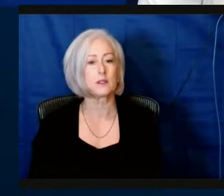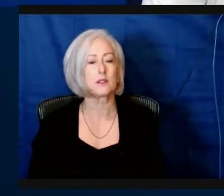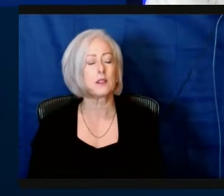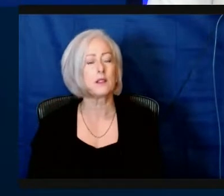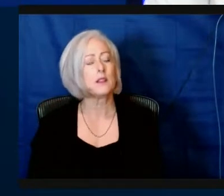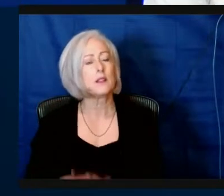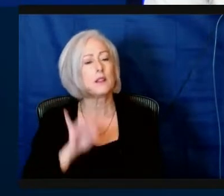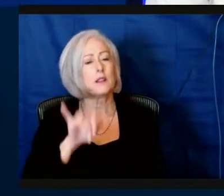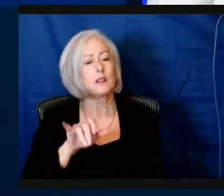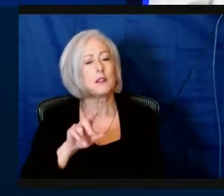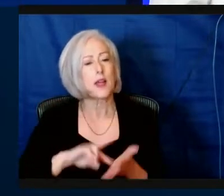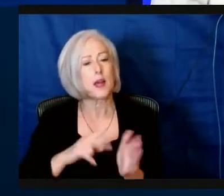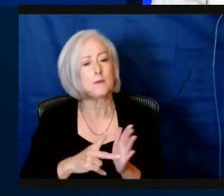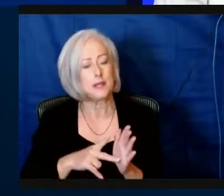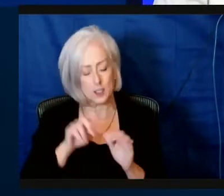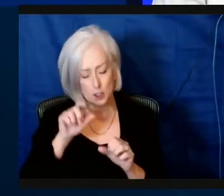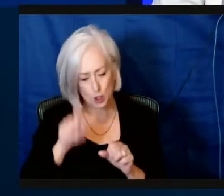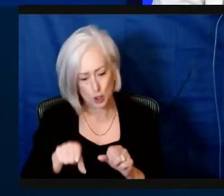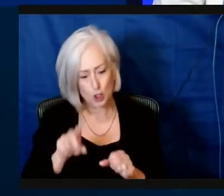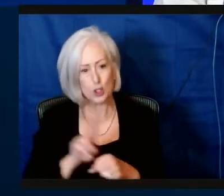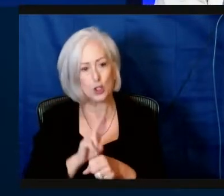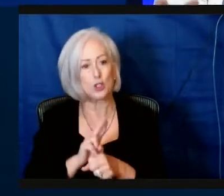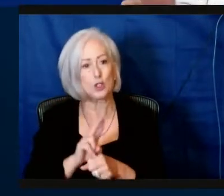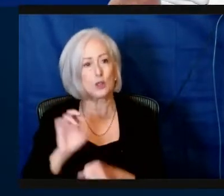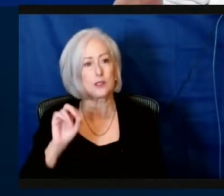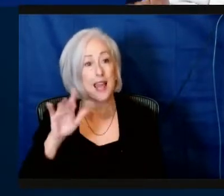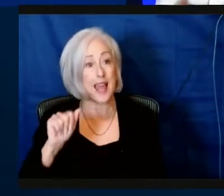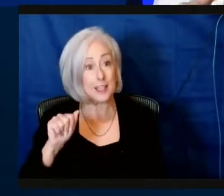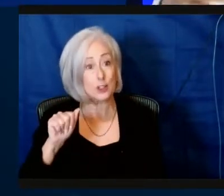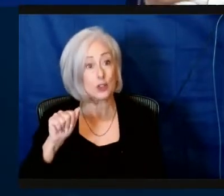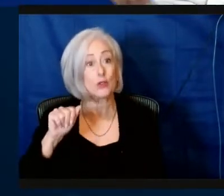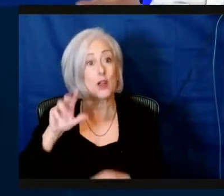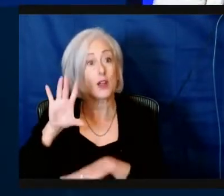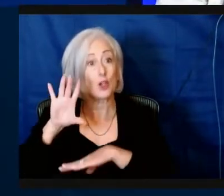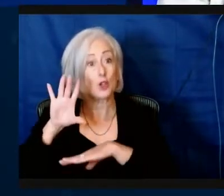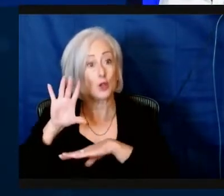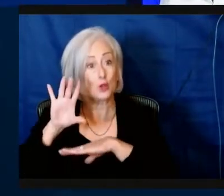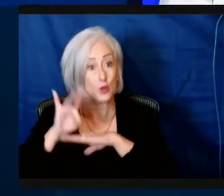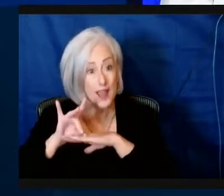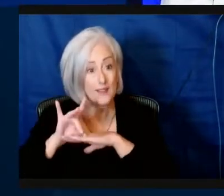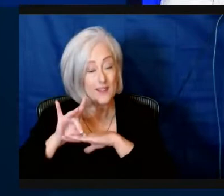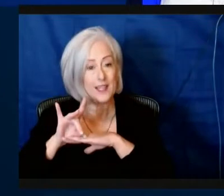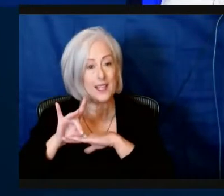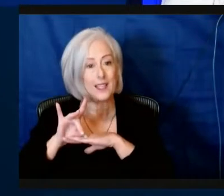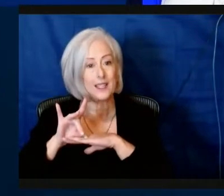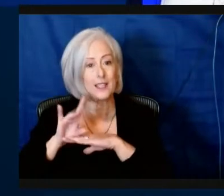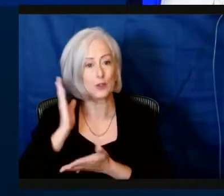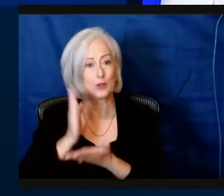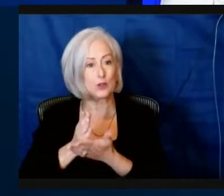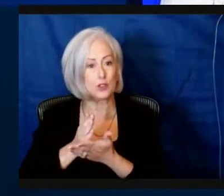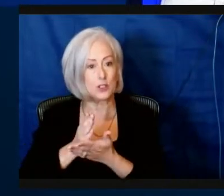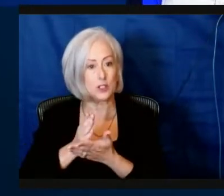use extra gravity to treat cancer to keep them to going these funny shapes? That was a